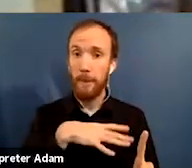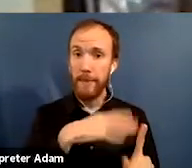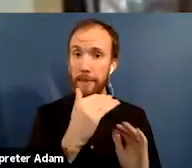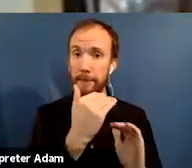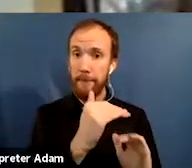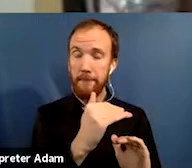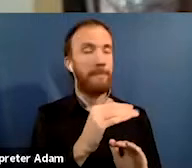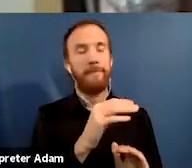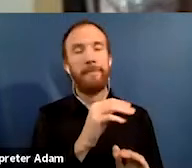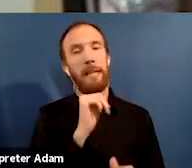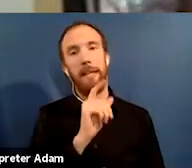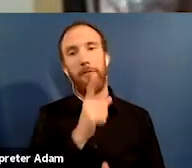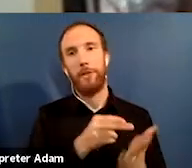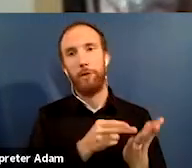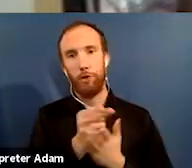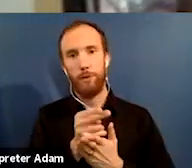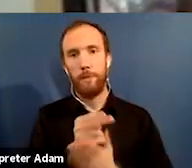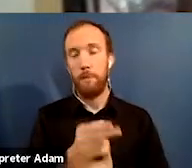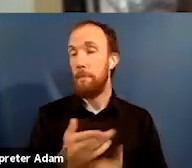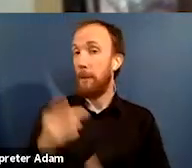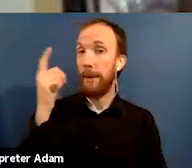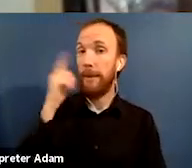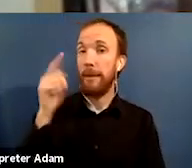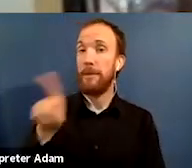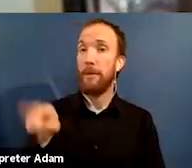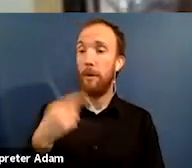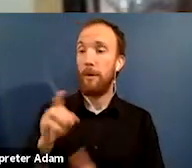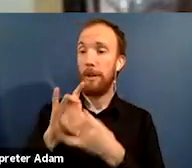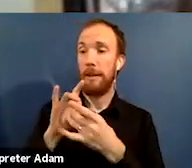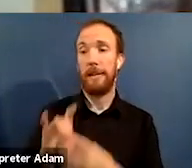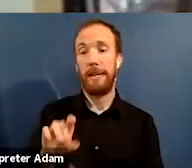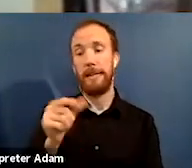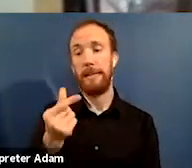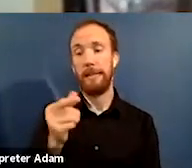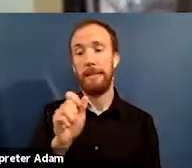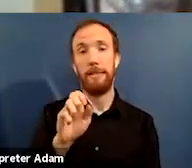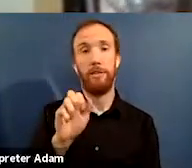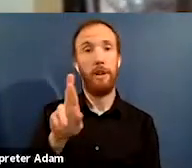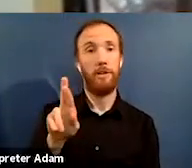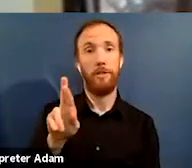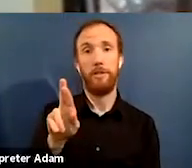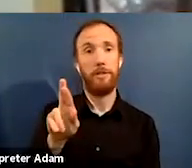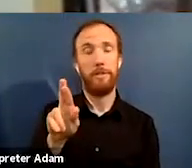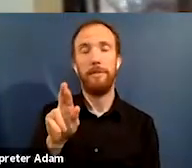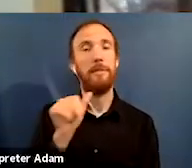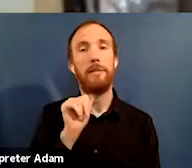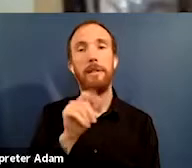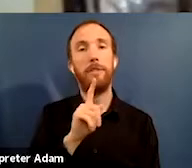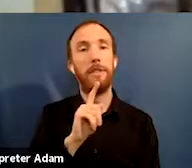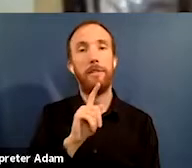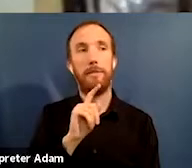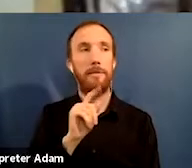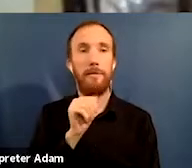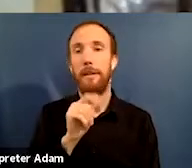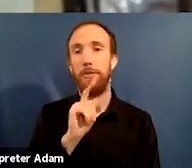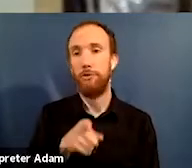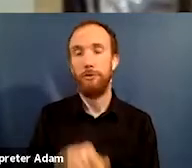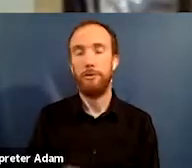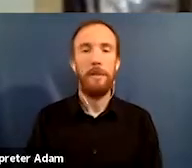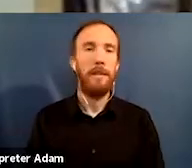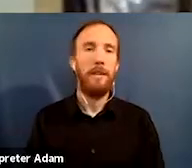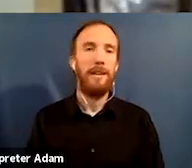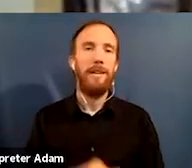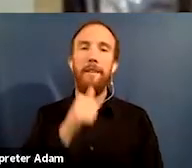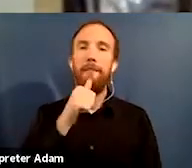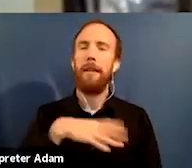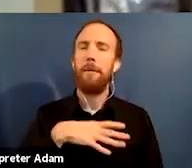might think it has to do only with questions of gender. That's also, not really true. What feminism is really after, it's